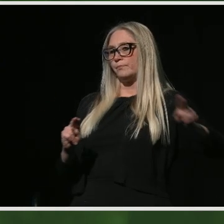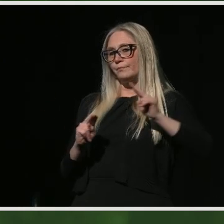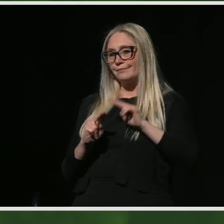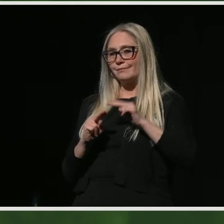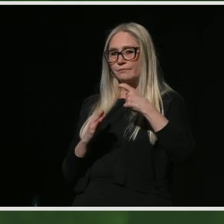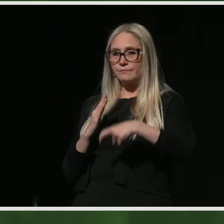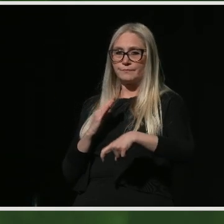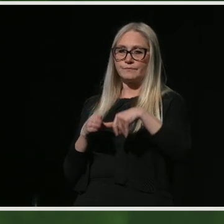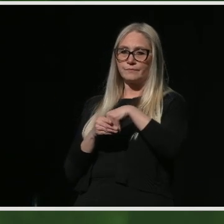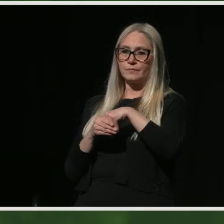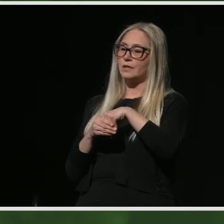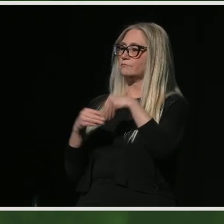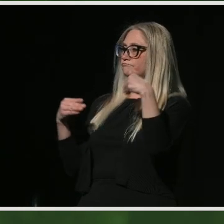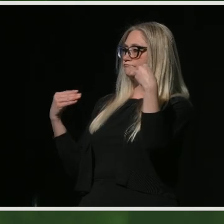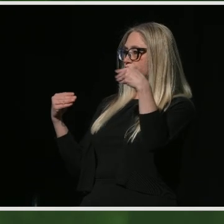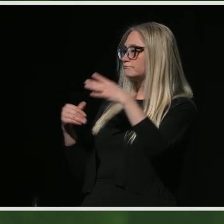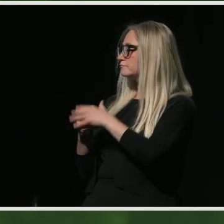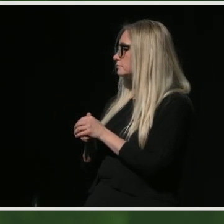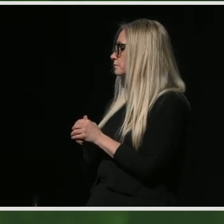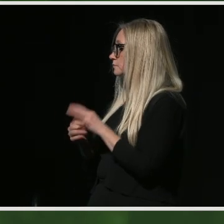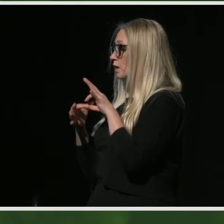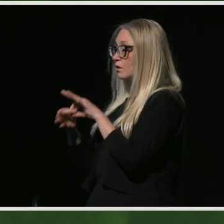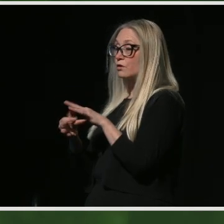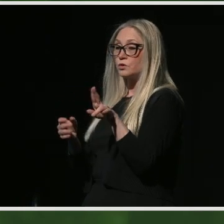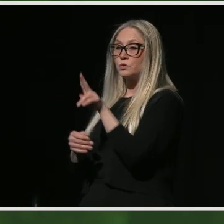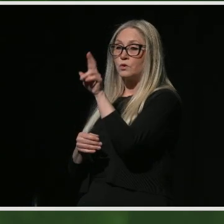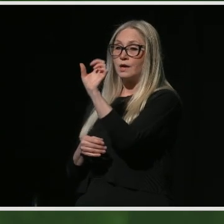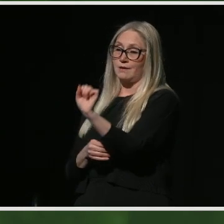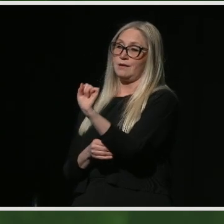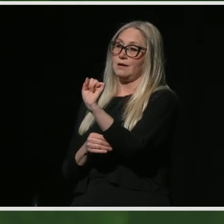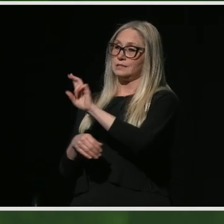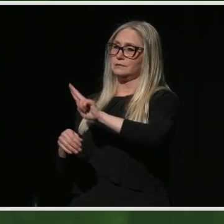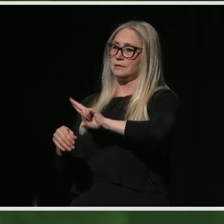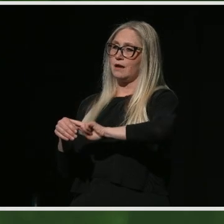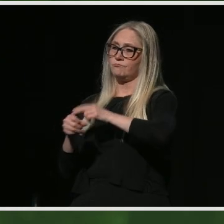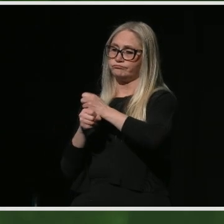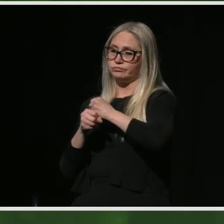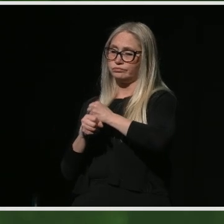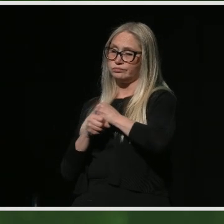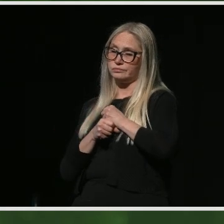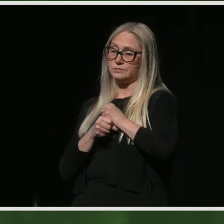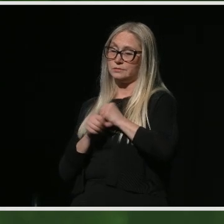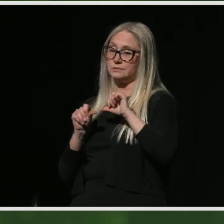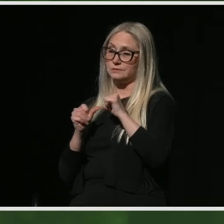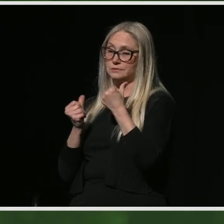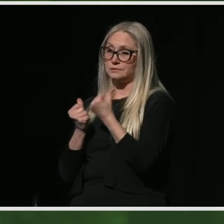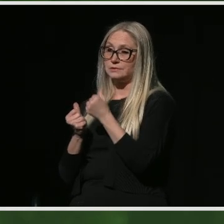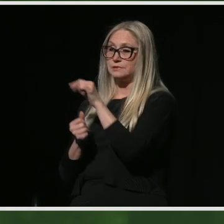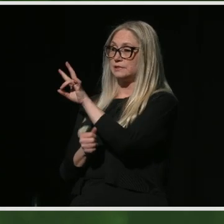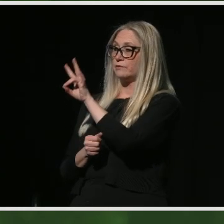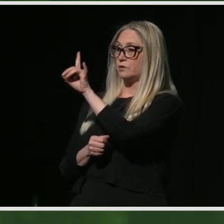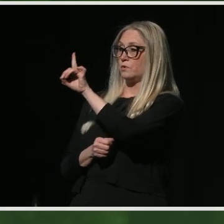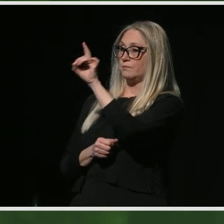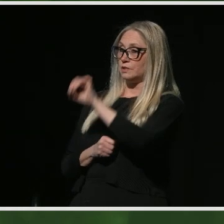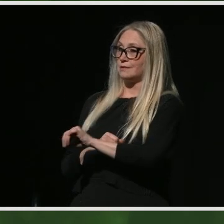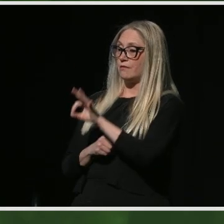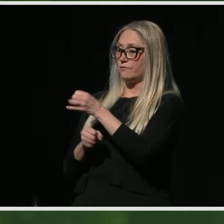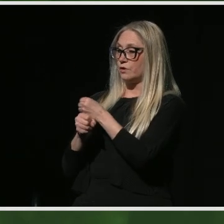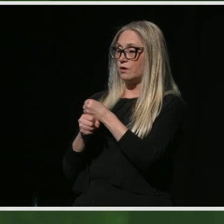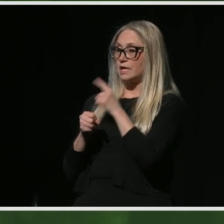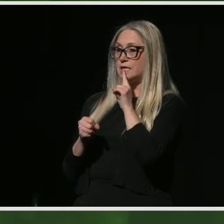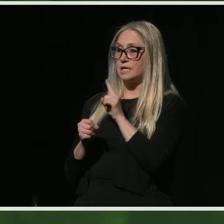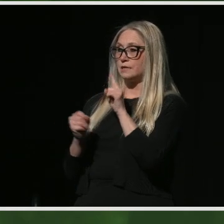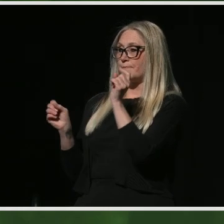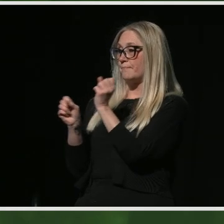cafes. In fact, according to the US National Coffee Association, 71% of coffee is currently being brewed